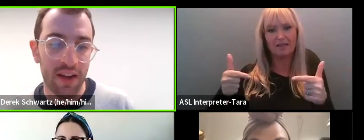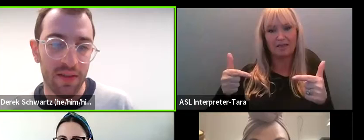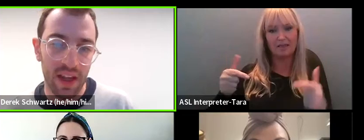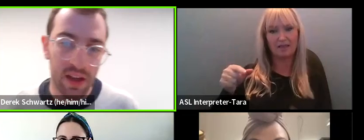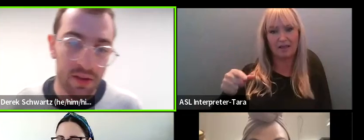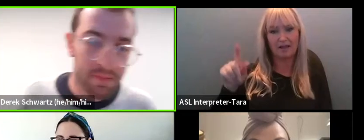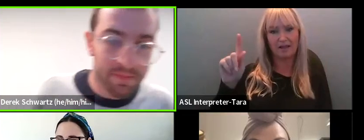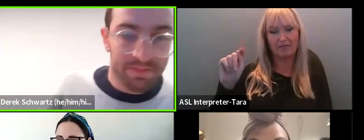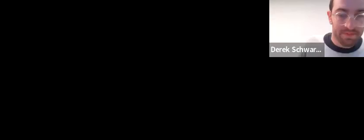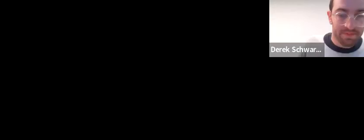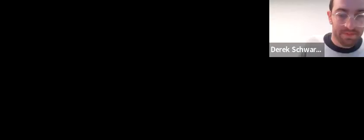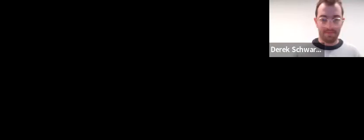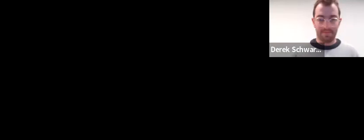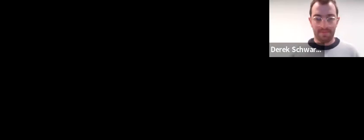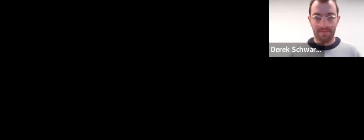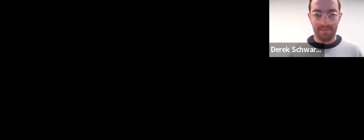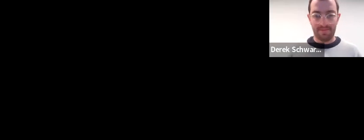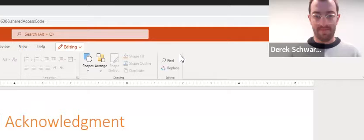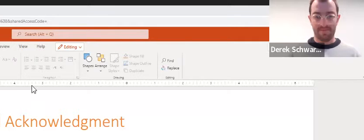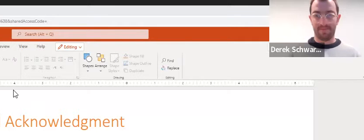posted in the chat. Thank you.